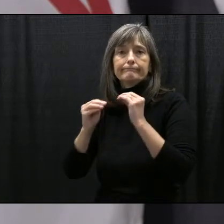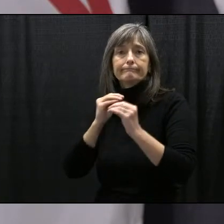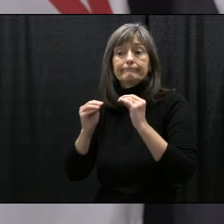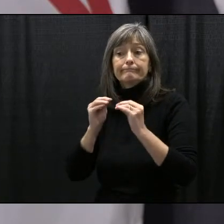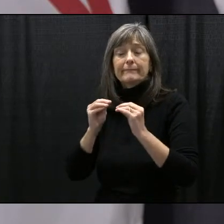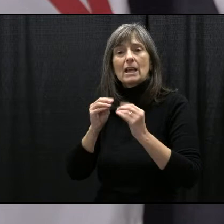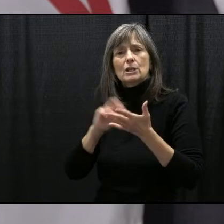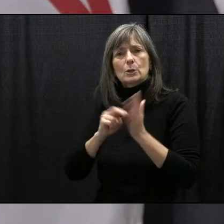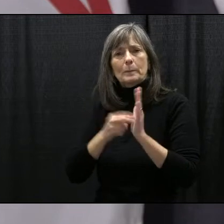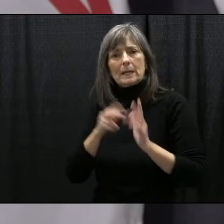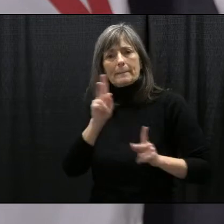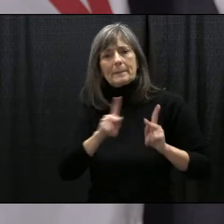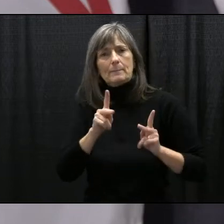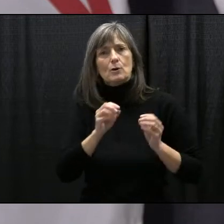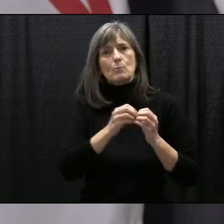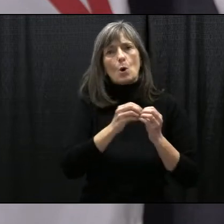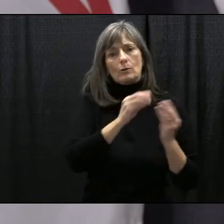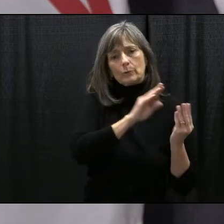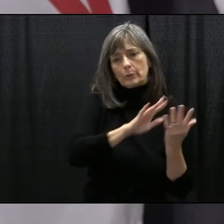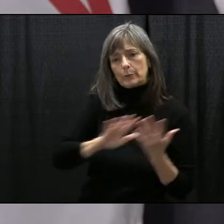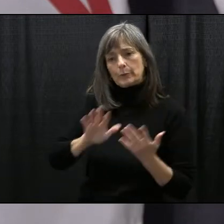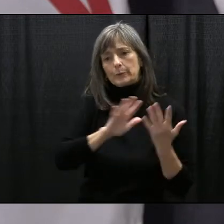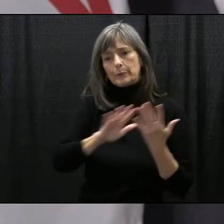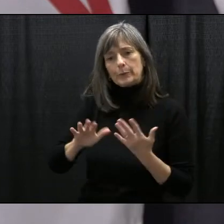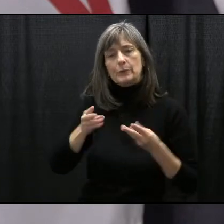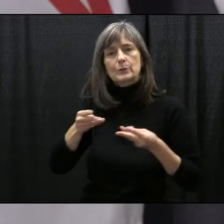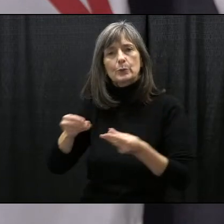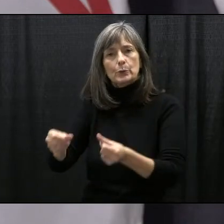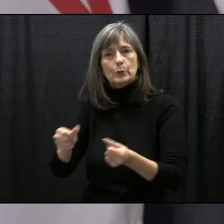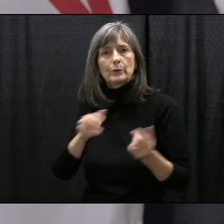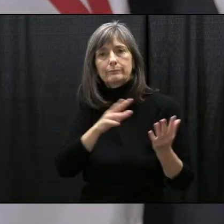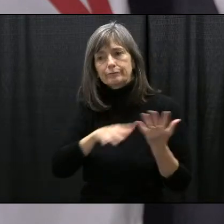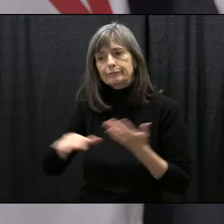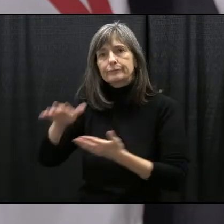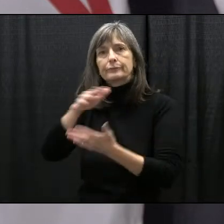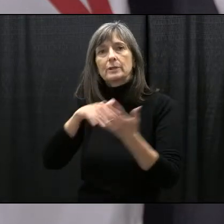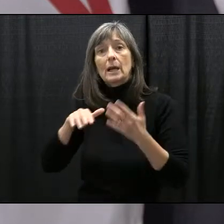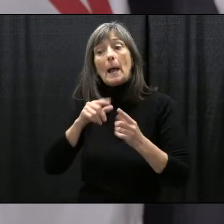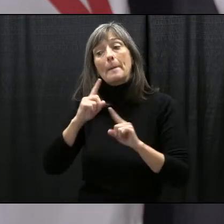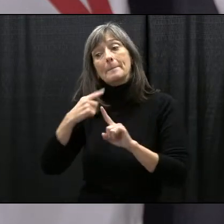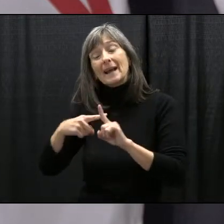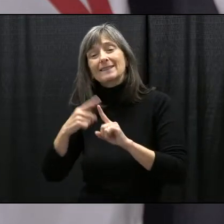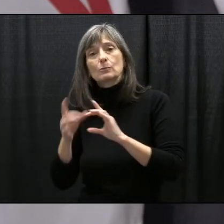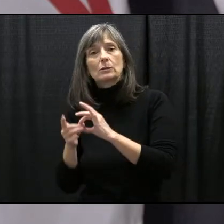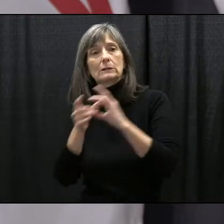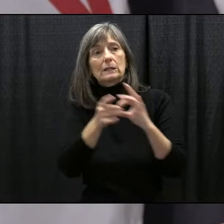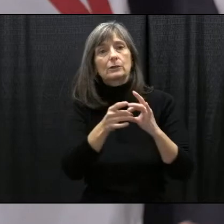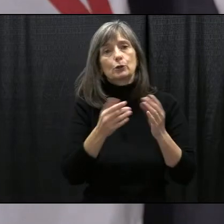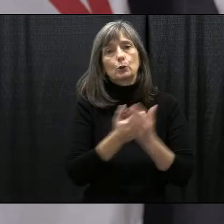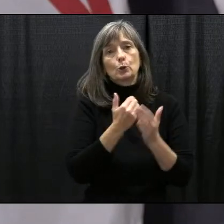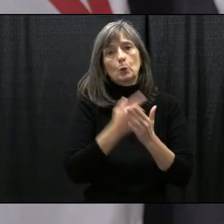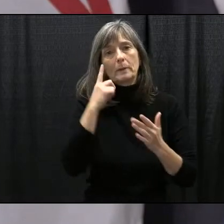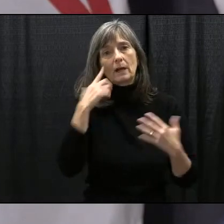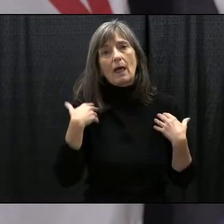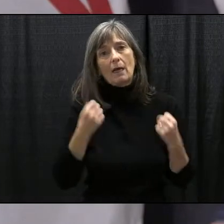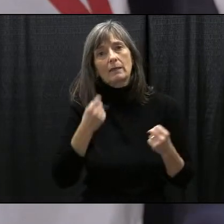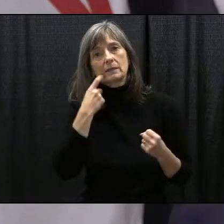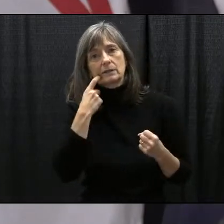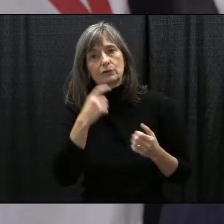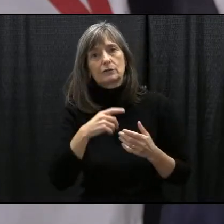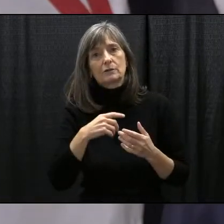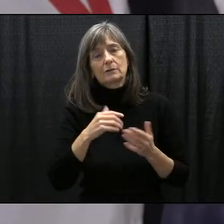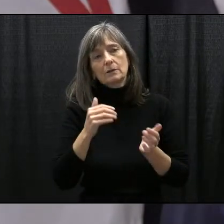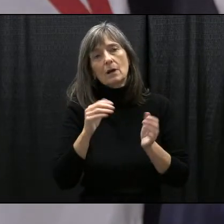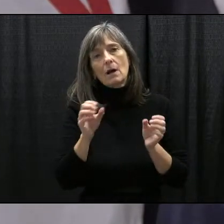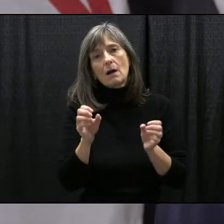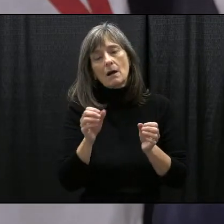patient flow, but is actually integral to the new mental health and addictions facility.